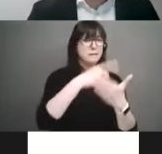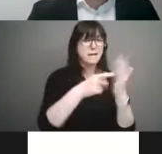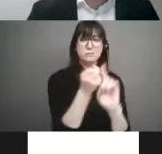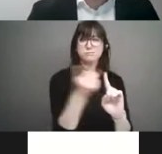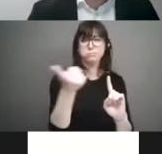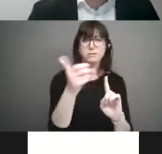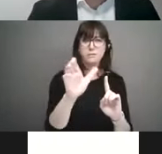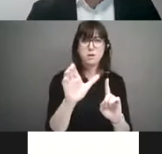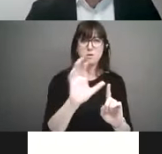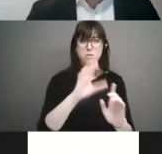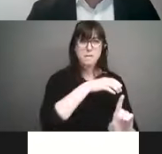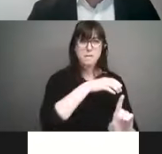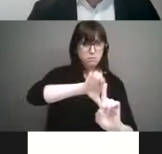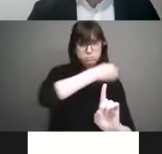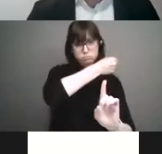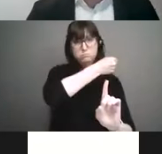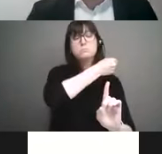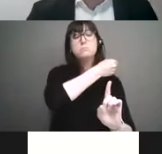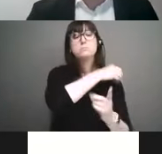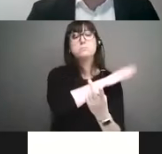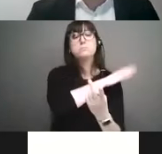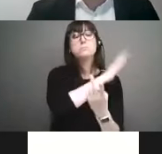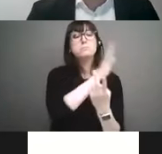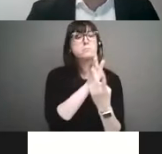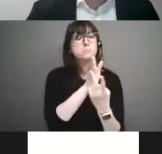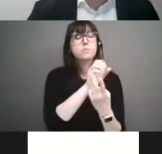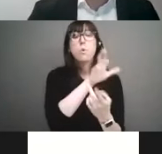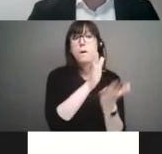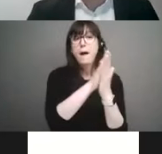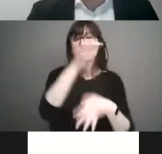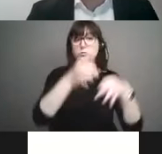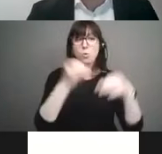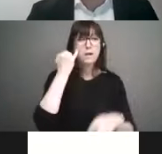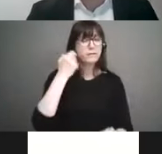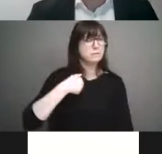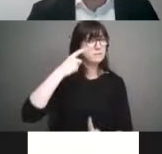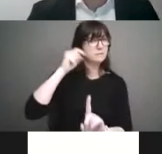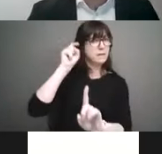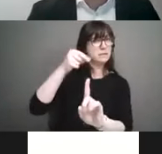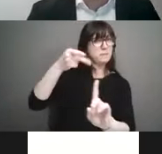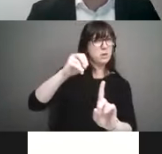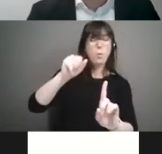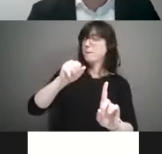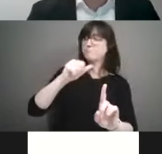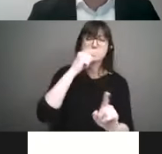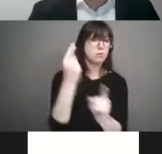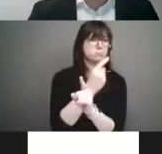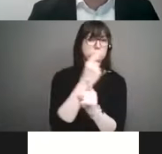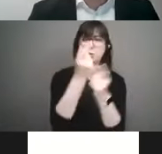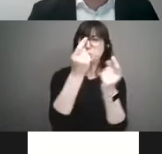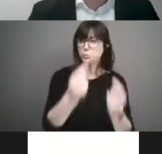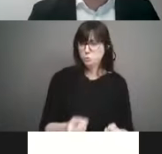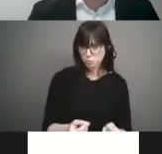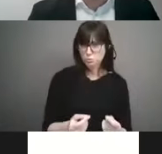the power of attorney, you can, again, apply to court if you suspect that the attorney has acted improperly in dealing with